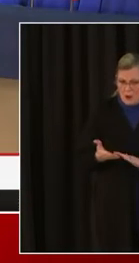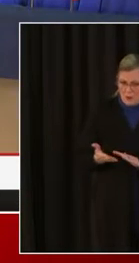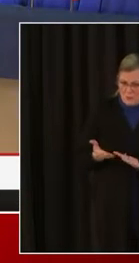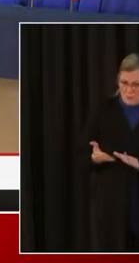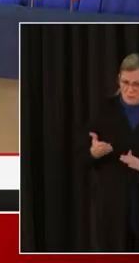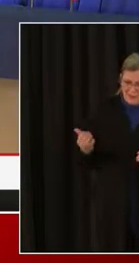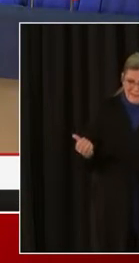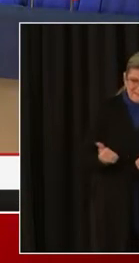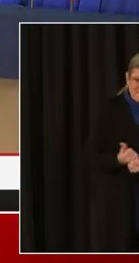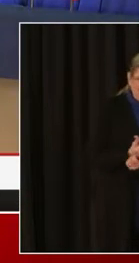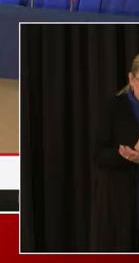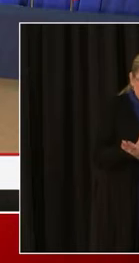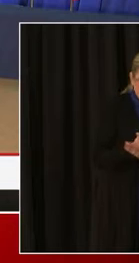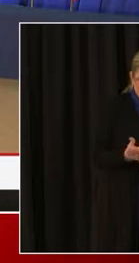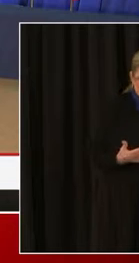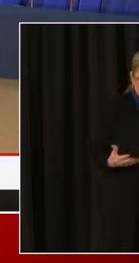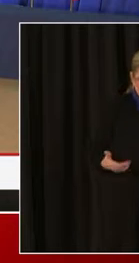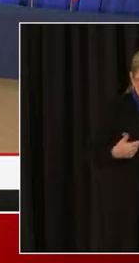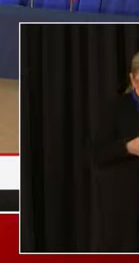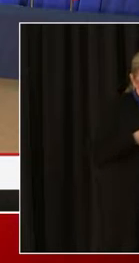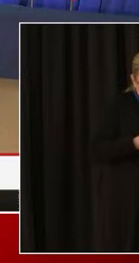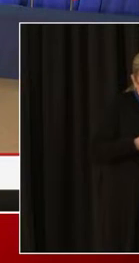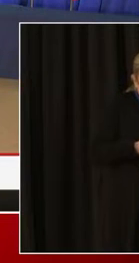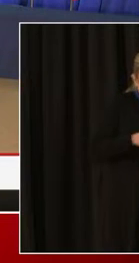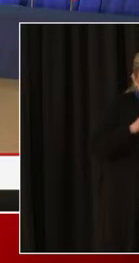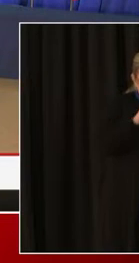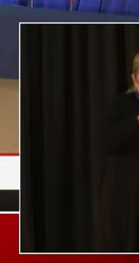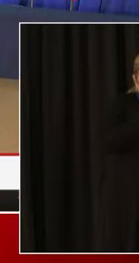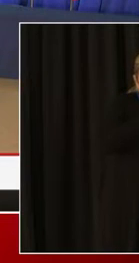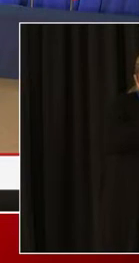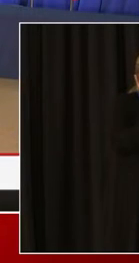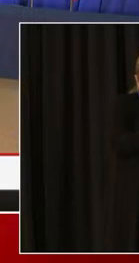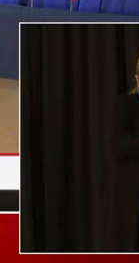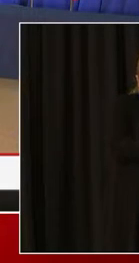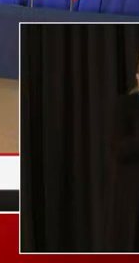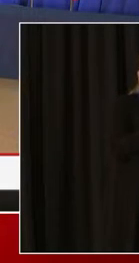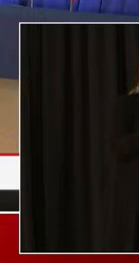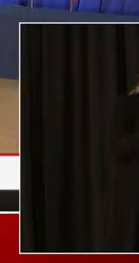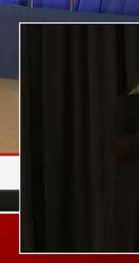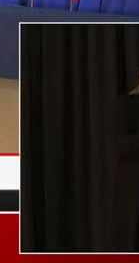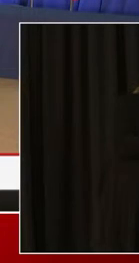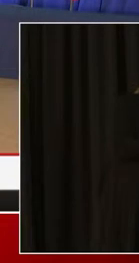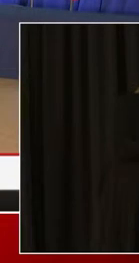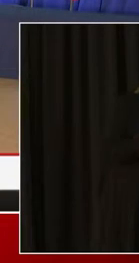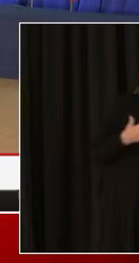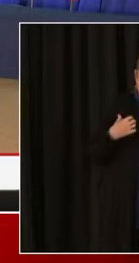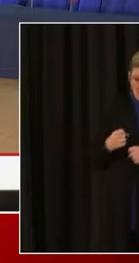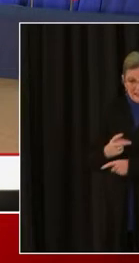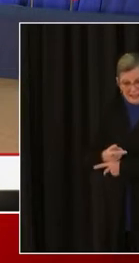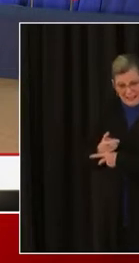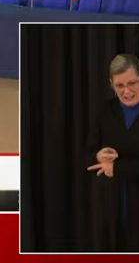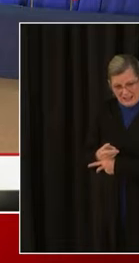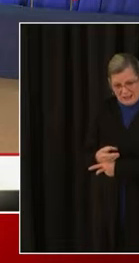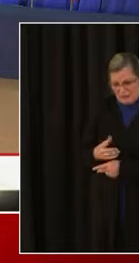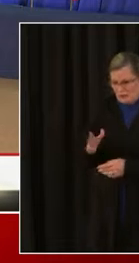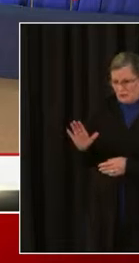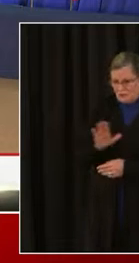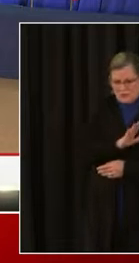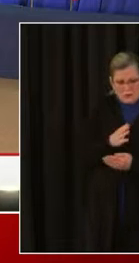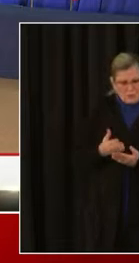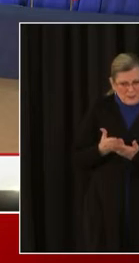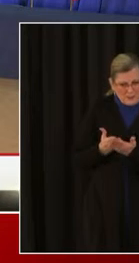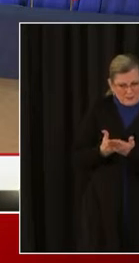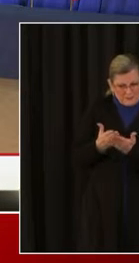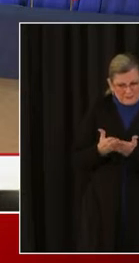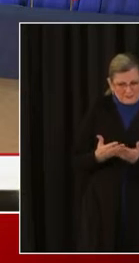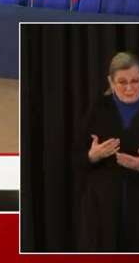Health, the CDC, and our education partners at OSSI. Obviously, they've done a tremendous amount of work to outline health and